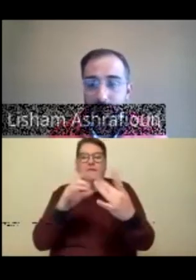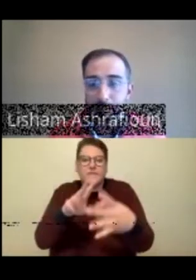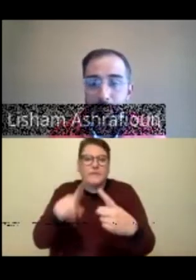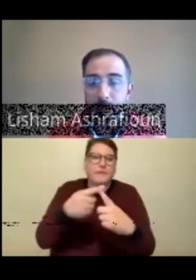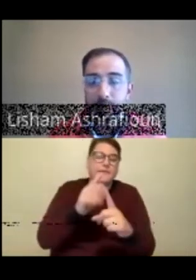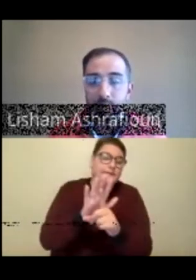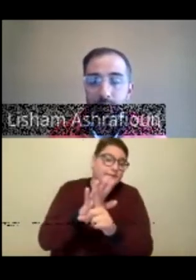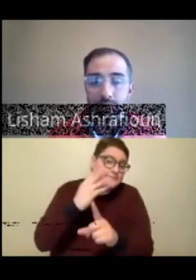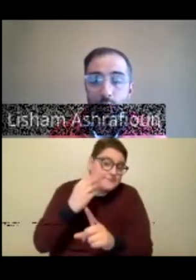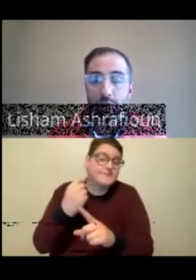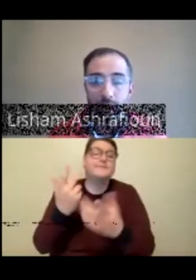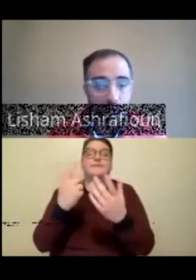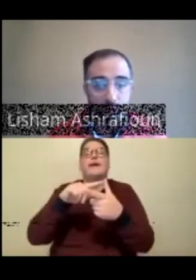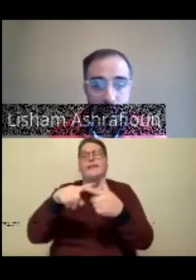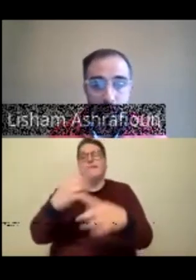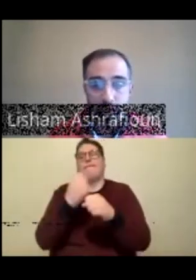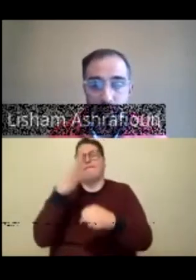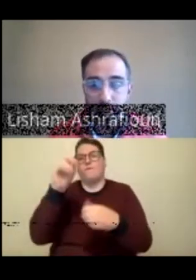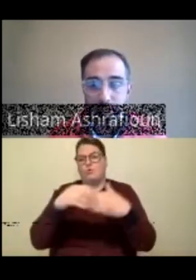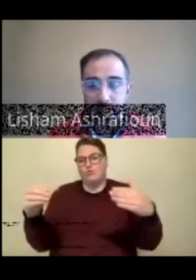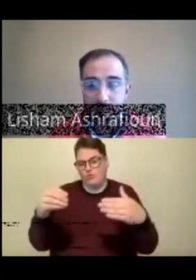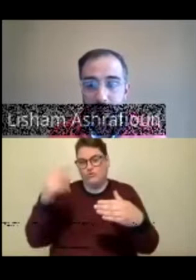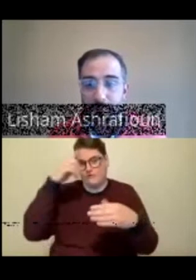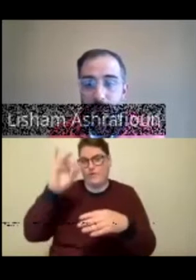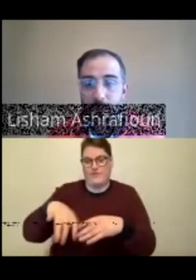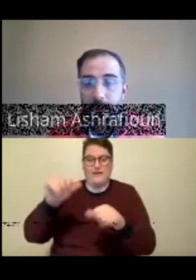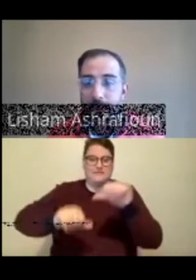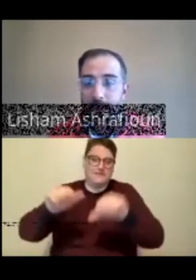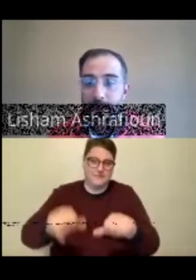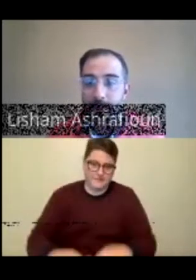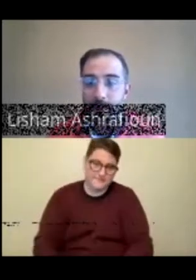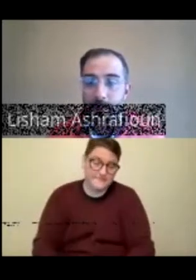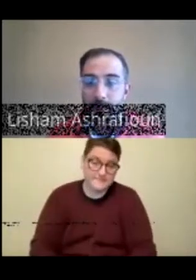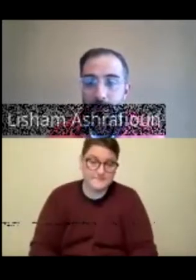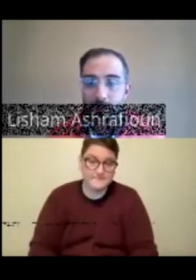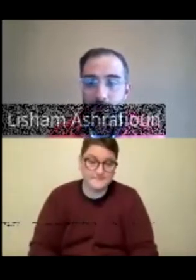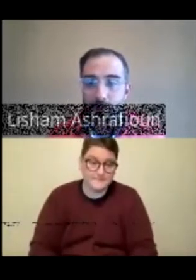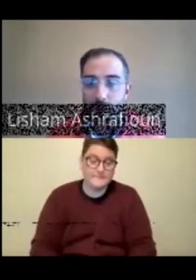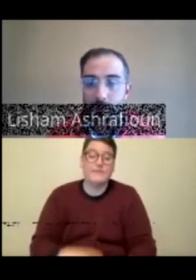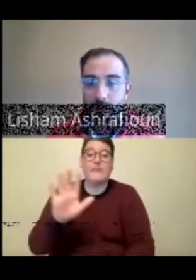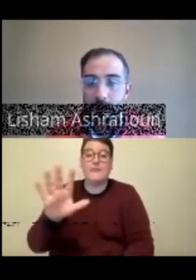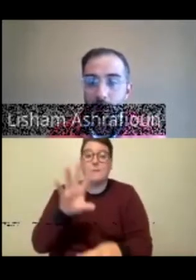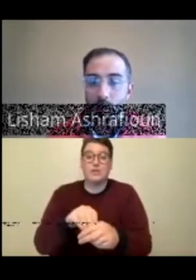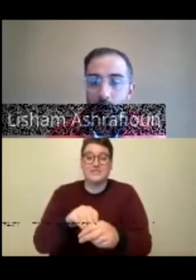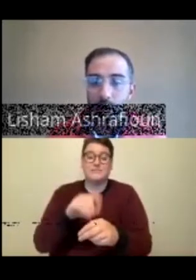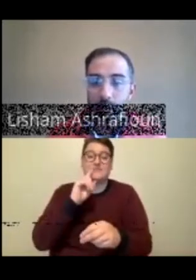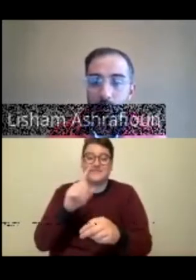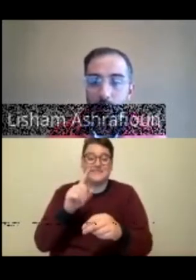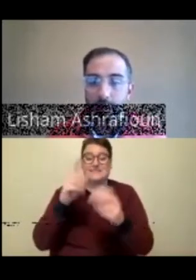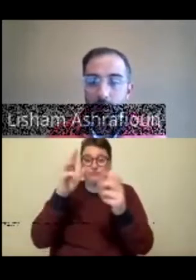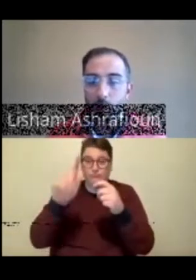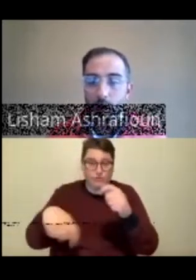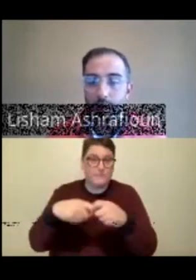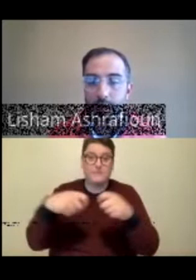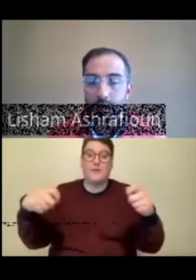intervention. And they receive $40 for this post-treatment assessment. And their participation is rounded out